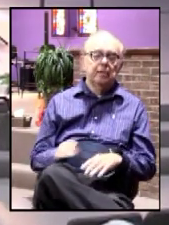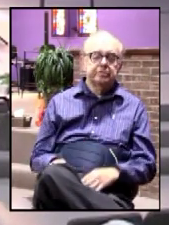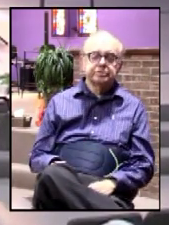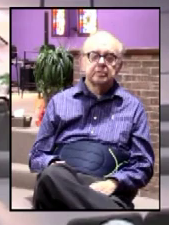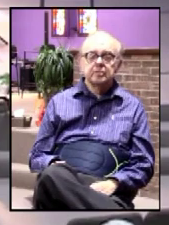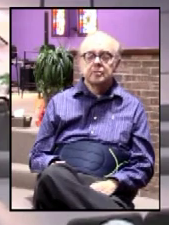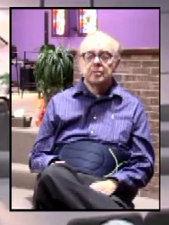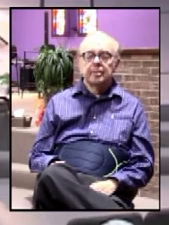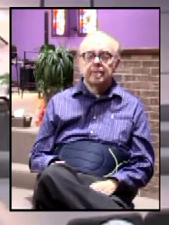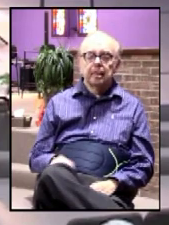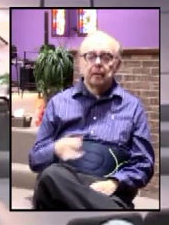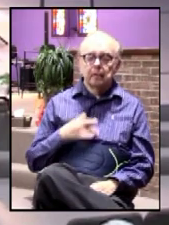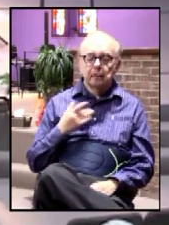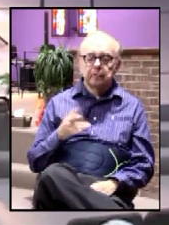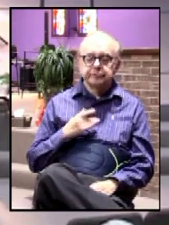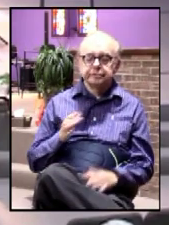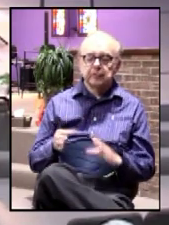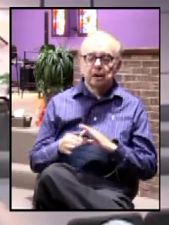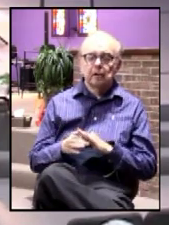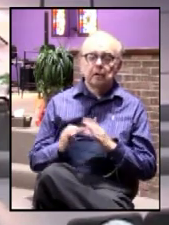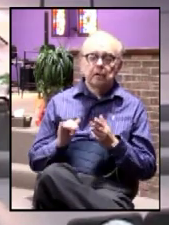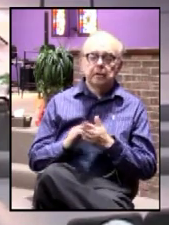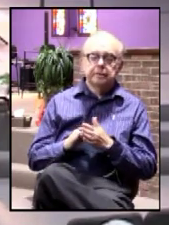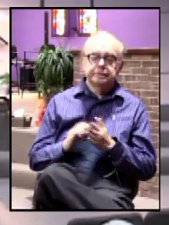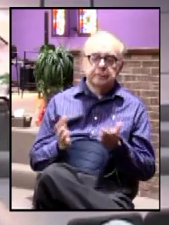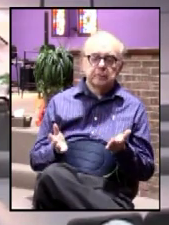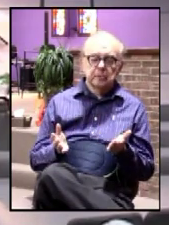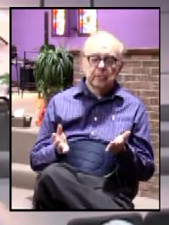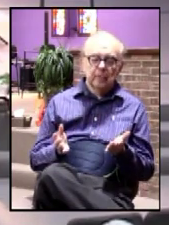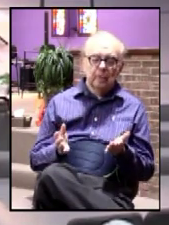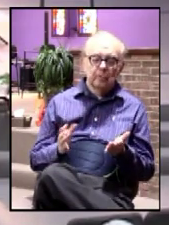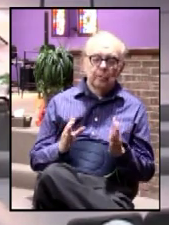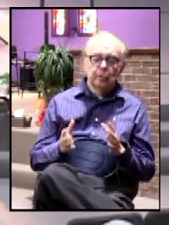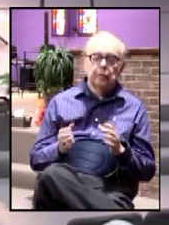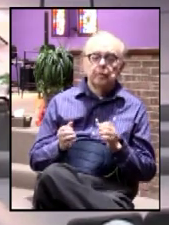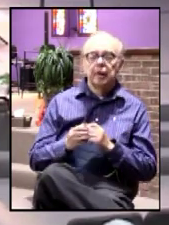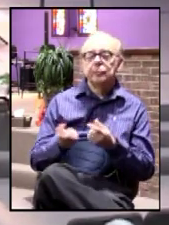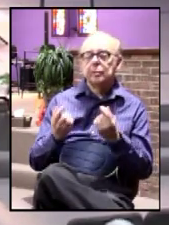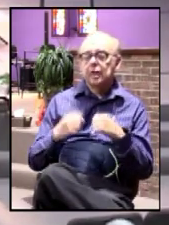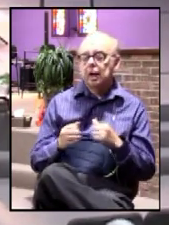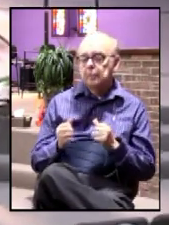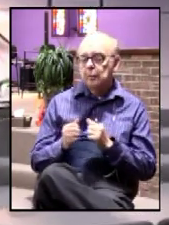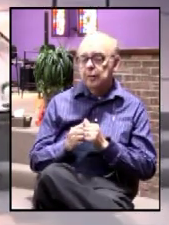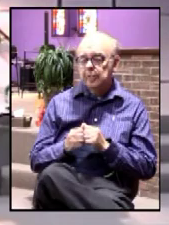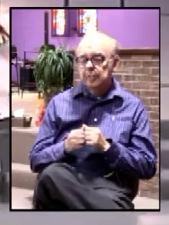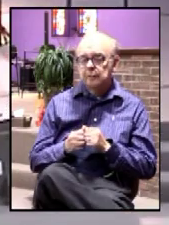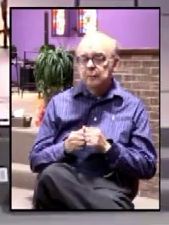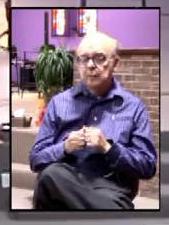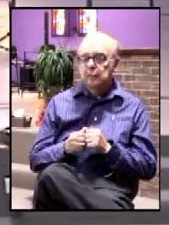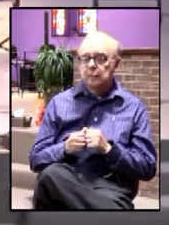hollering and feeling connected because that may be a group that you came with. Okay?